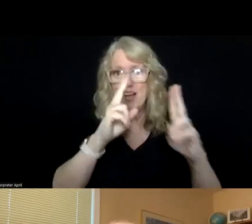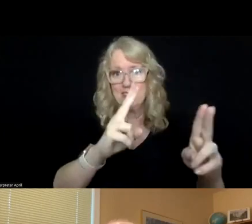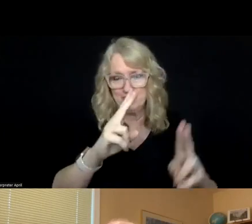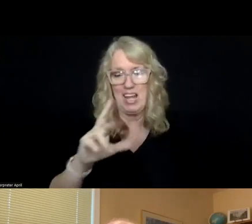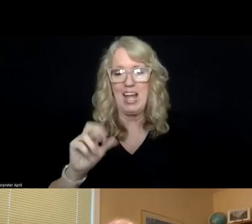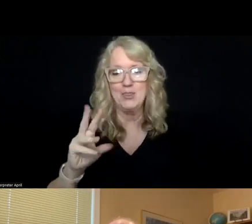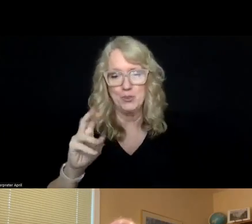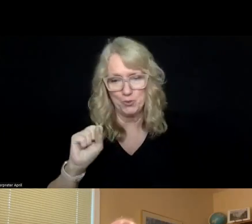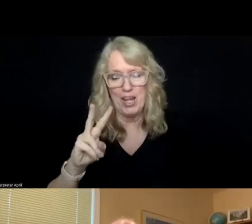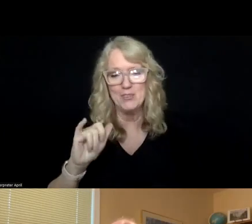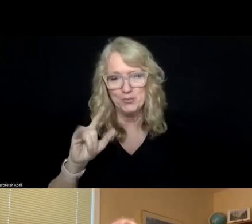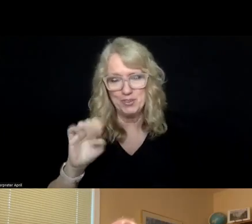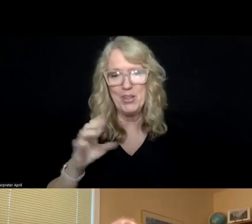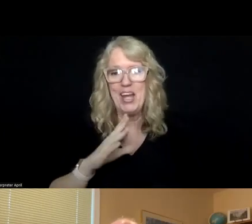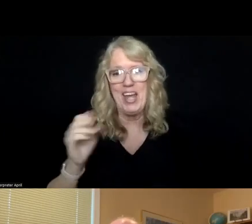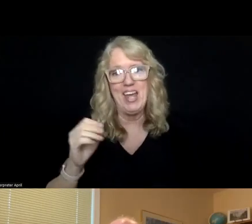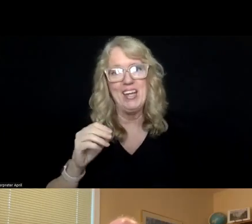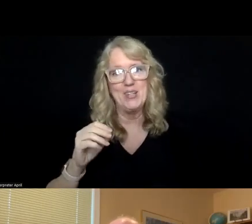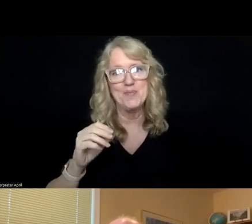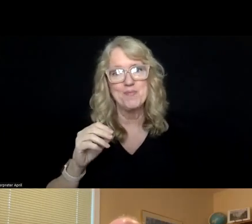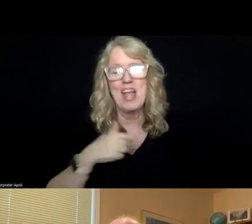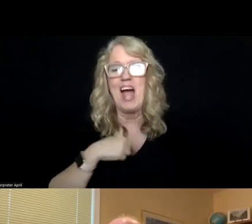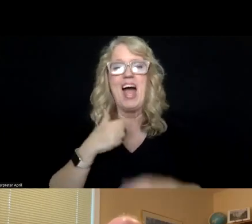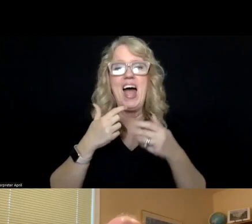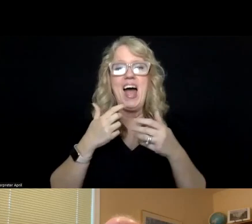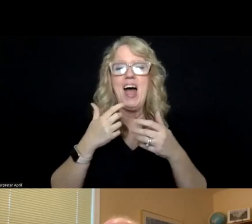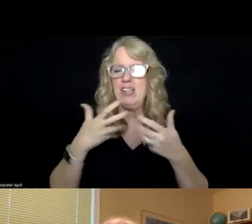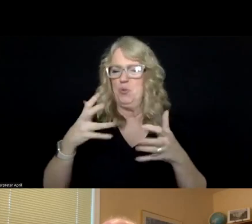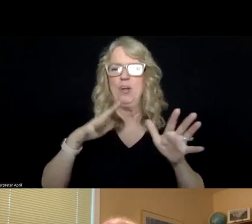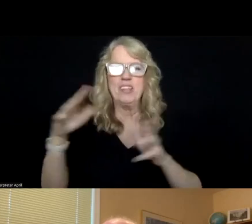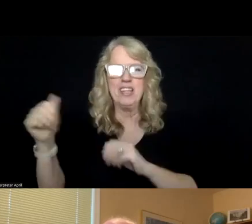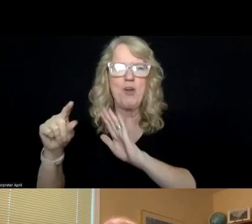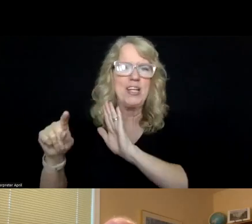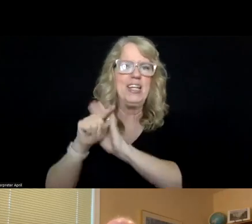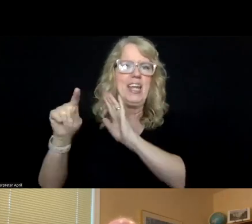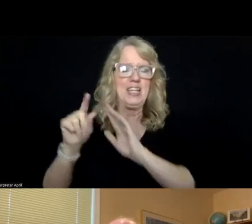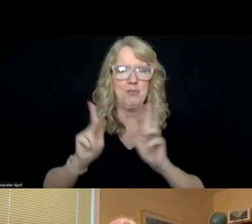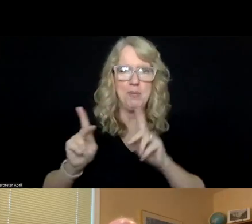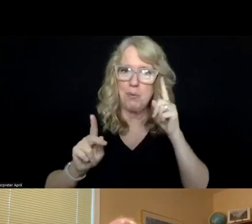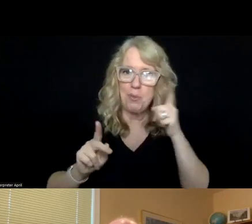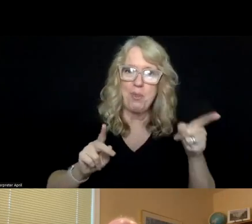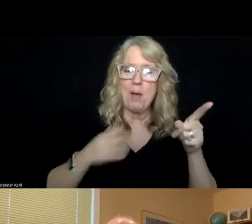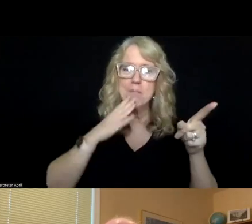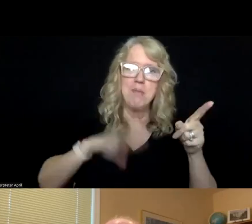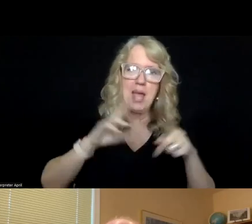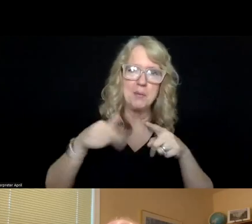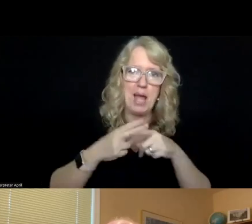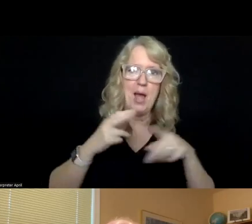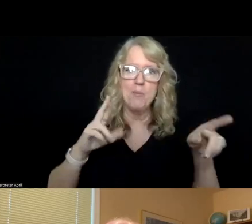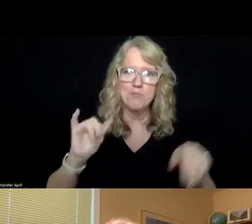at Crownsville. And so I didn't want it to leave on a negative that people thought badly of Brian